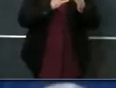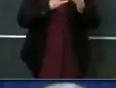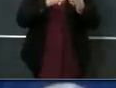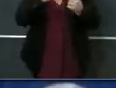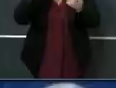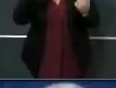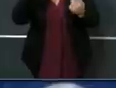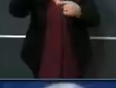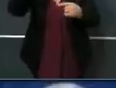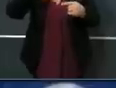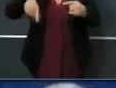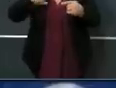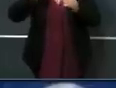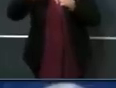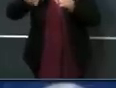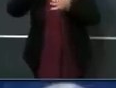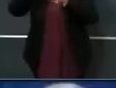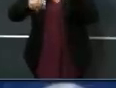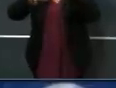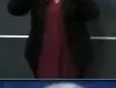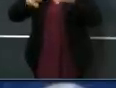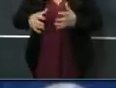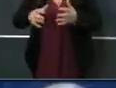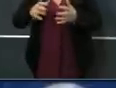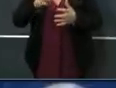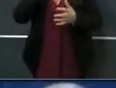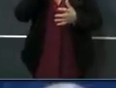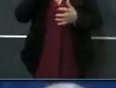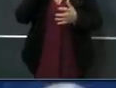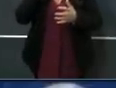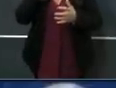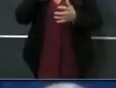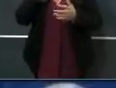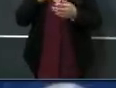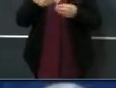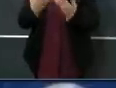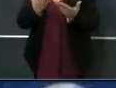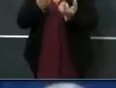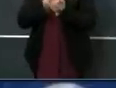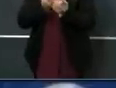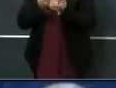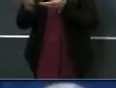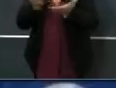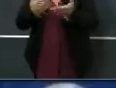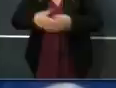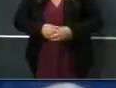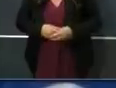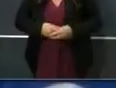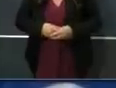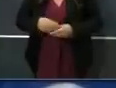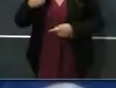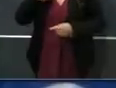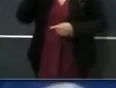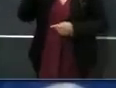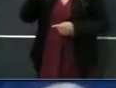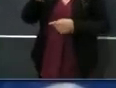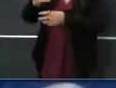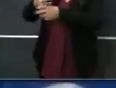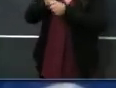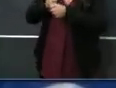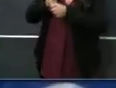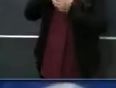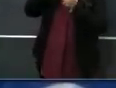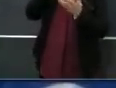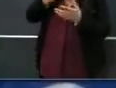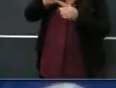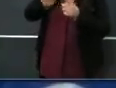underserved. And so the purpose of this task force is to define those areas. In fact, today they provided me a heat map with